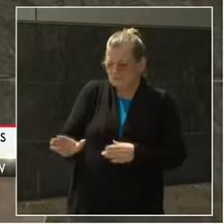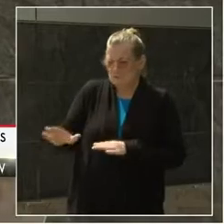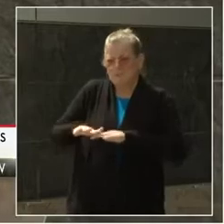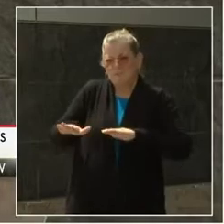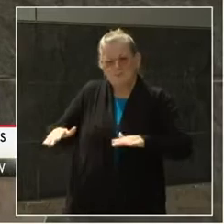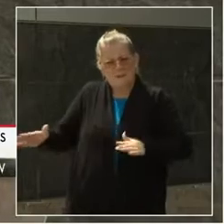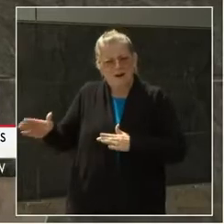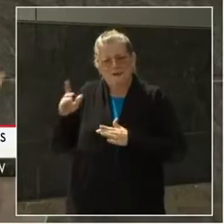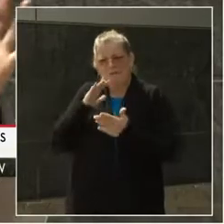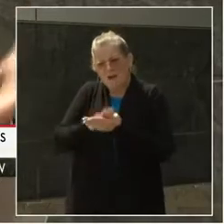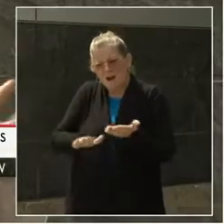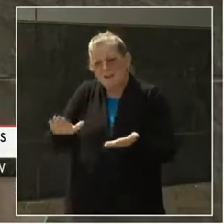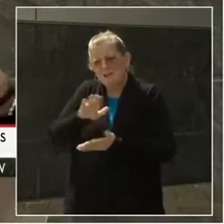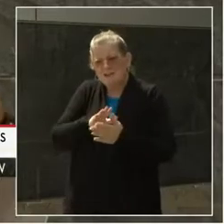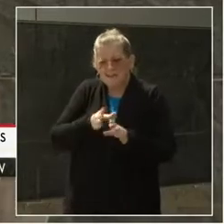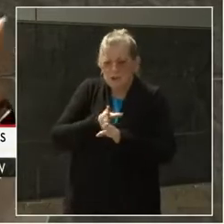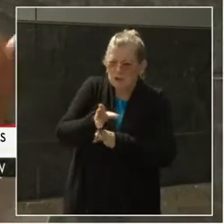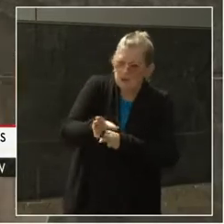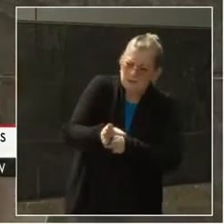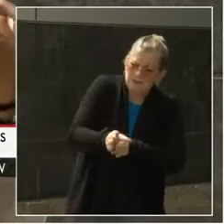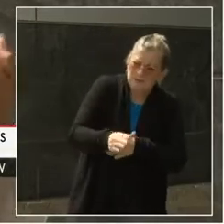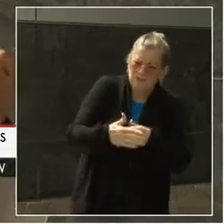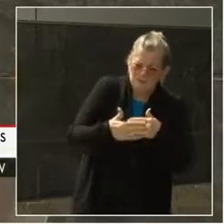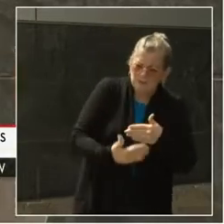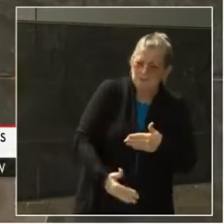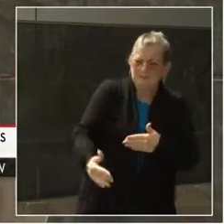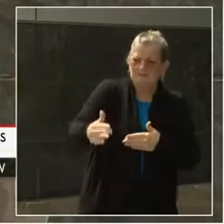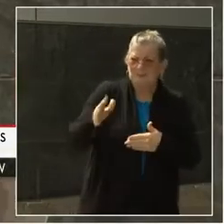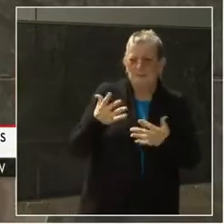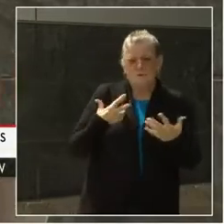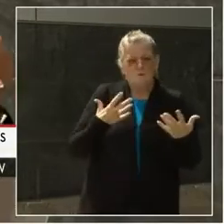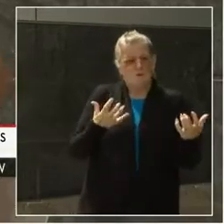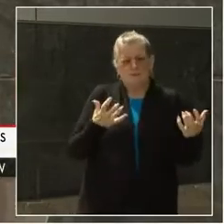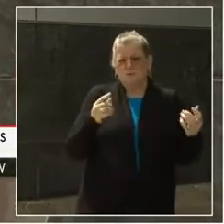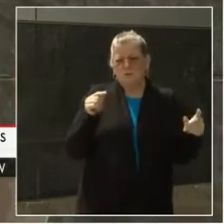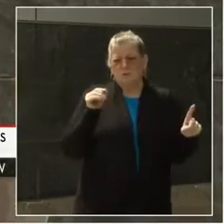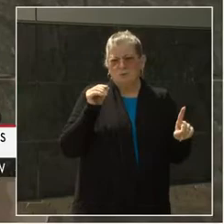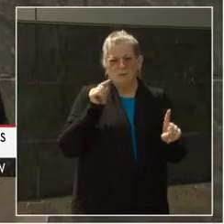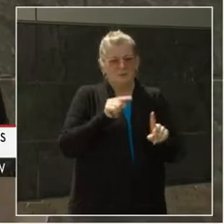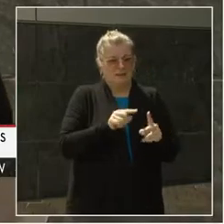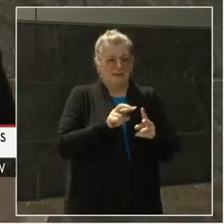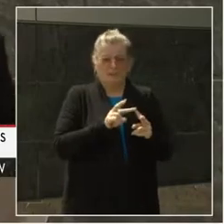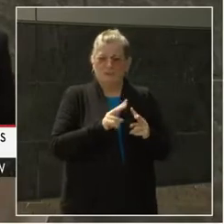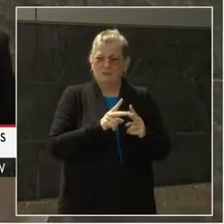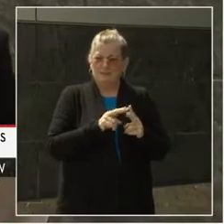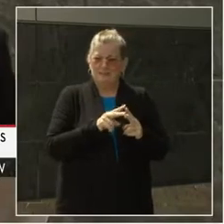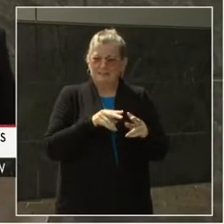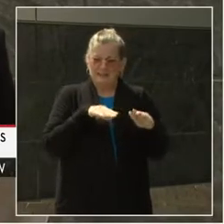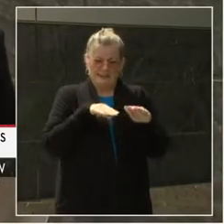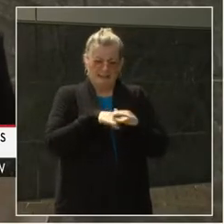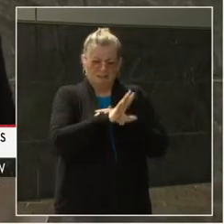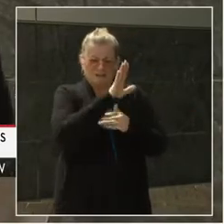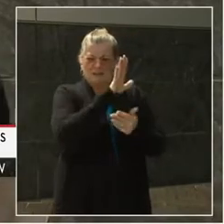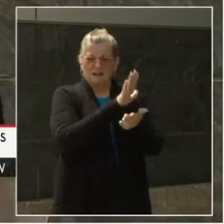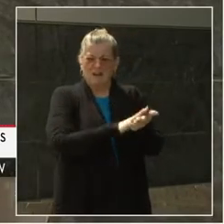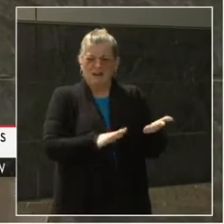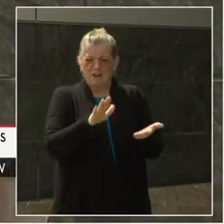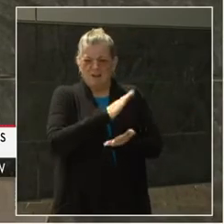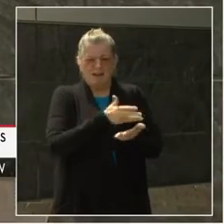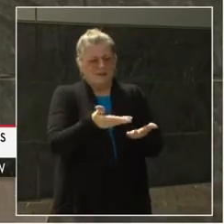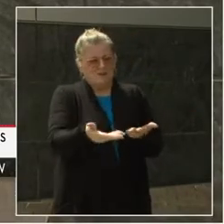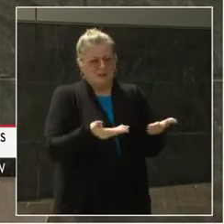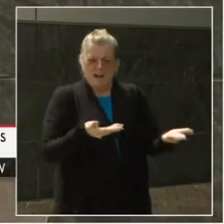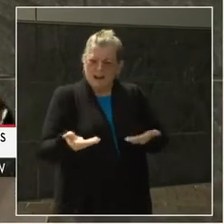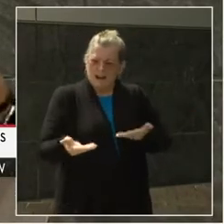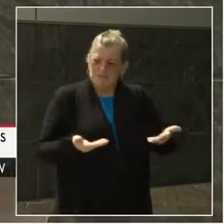career, post-secondary. We want our students either enrolled in a college, employed by a high-quality, high-demand career,